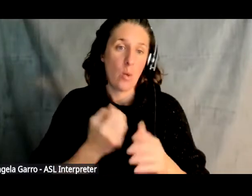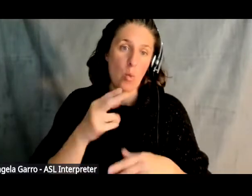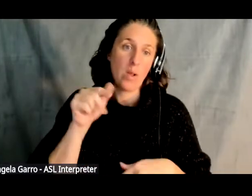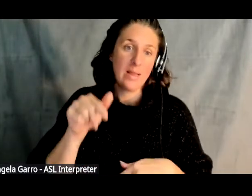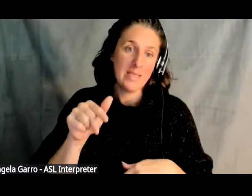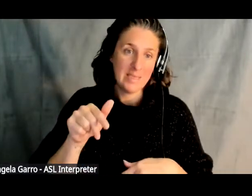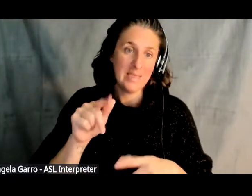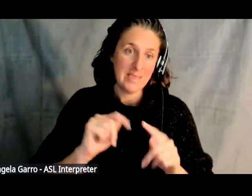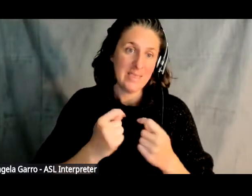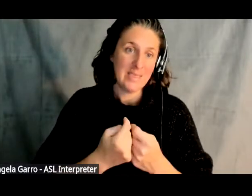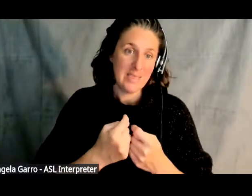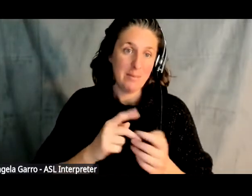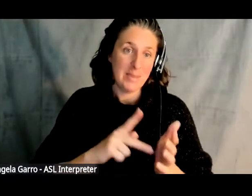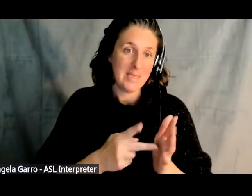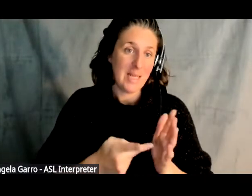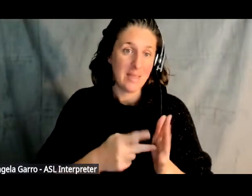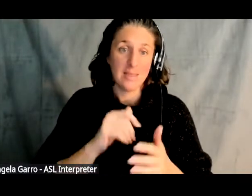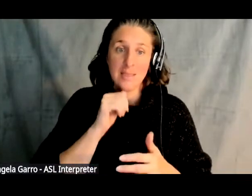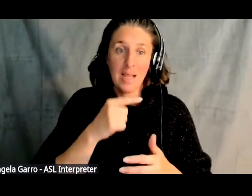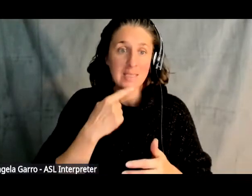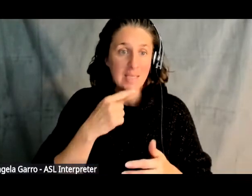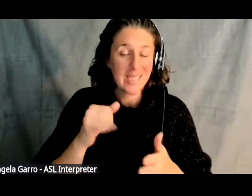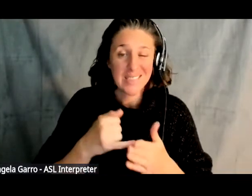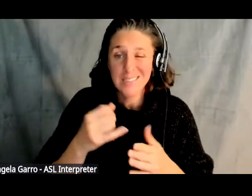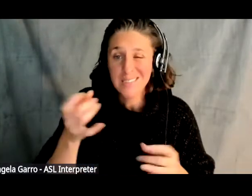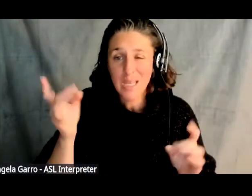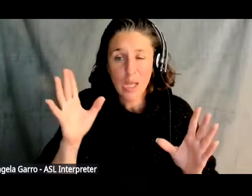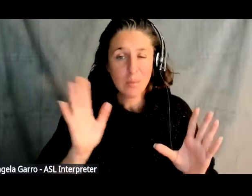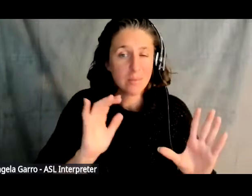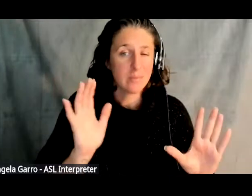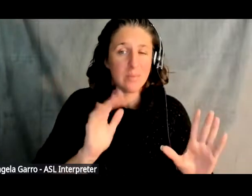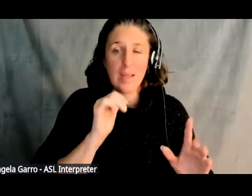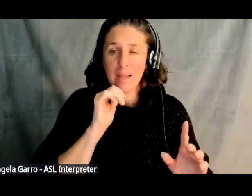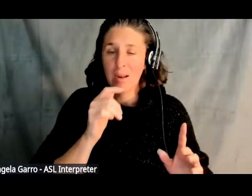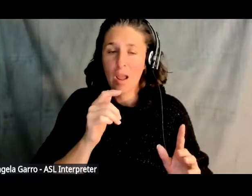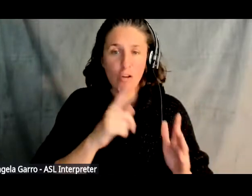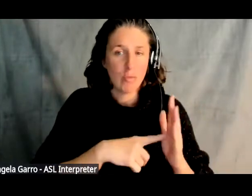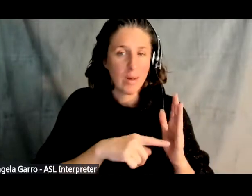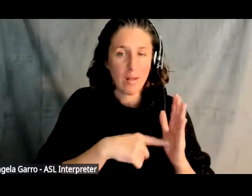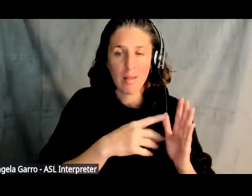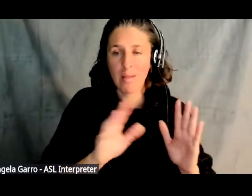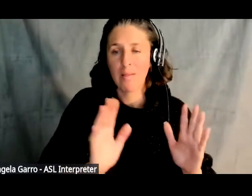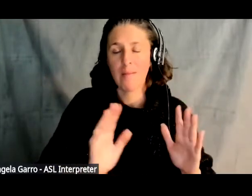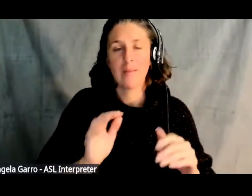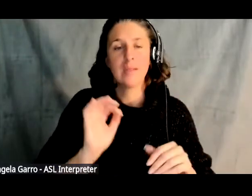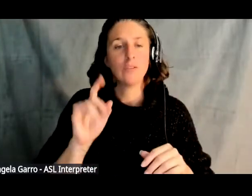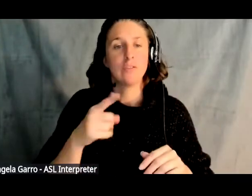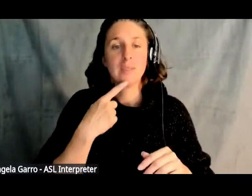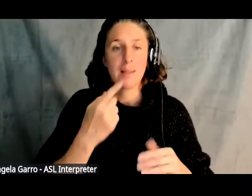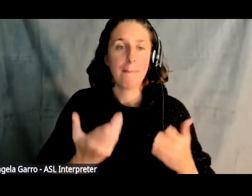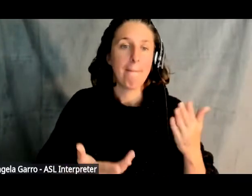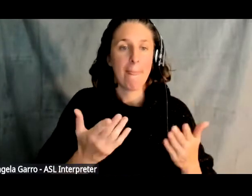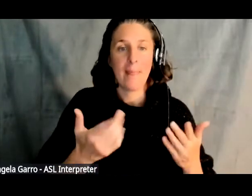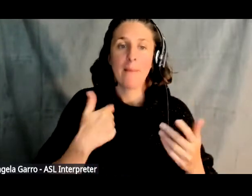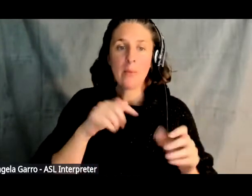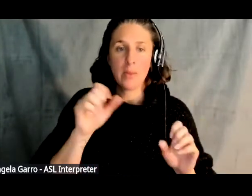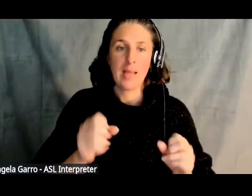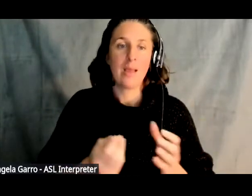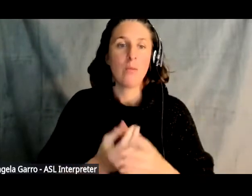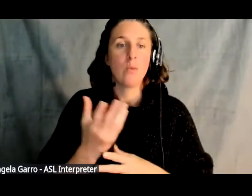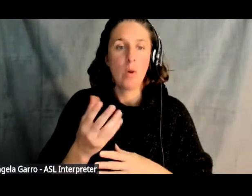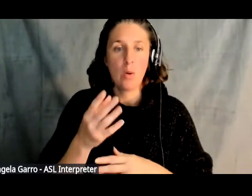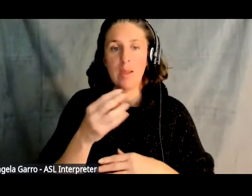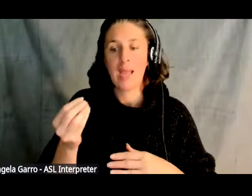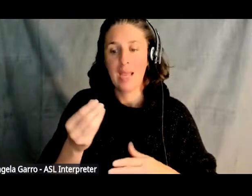team intends. And that's not saying it's terrible. I'm not being critical. I'm just saying that I think there could be some growth.